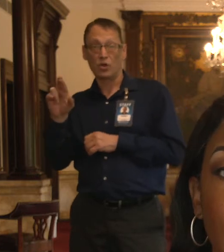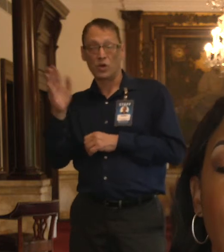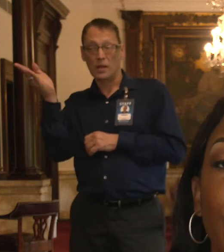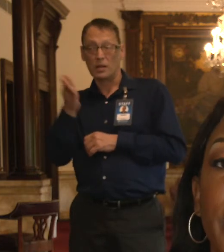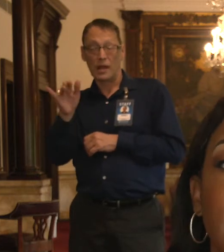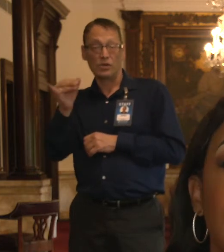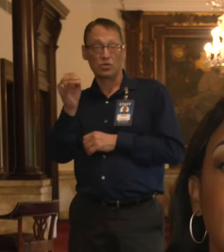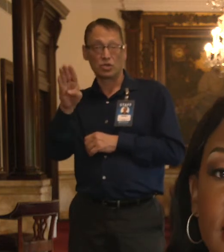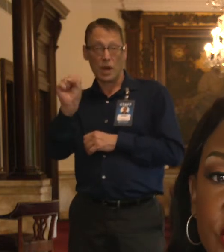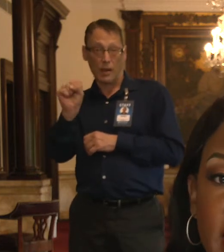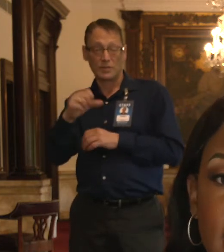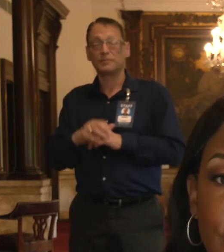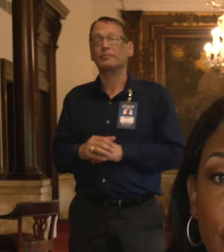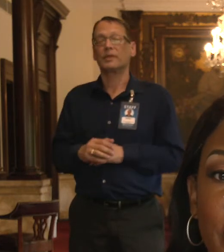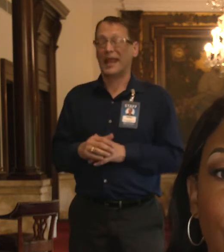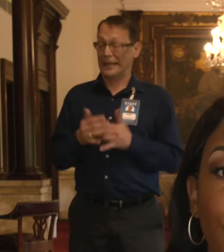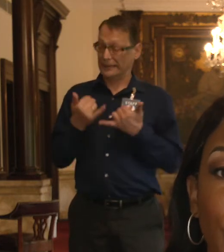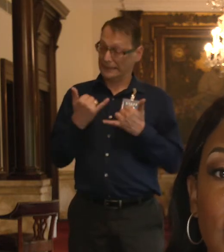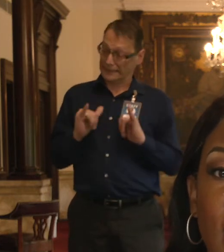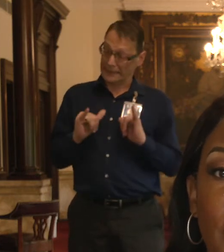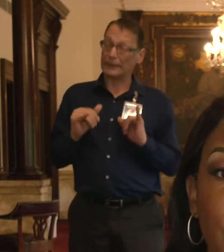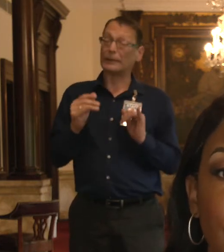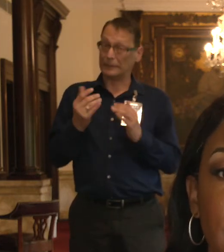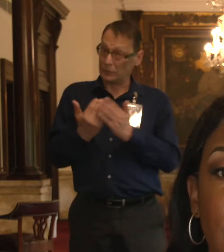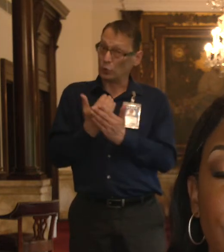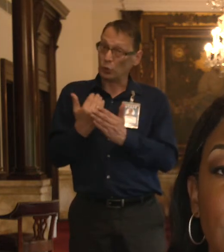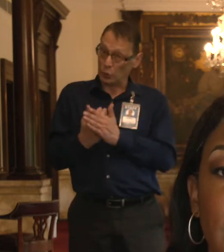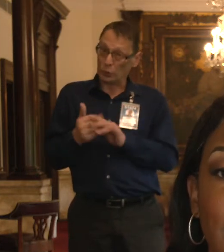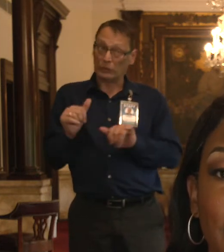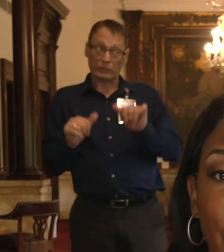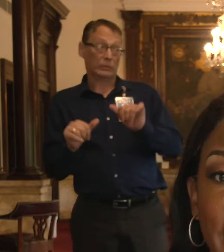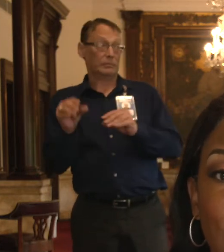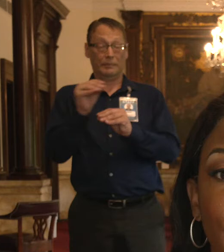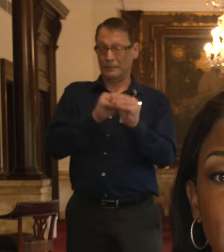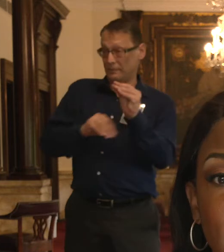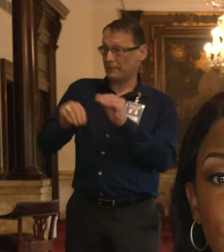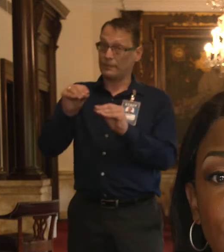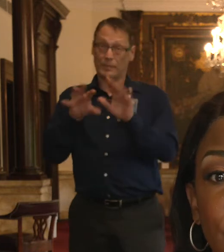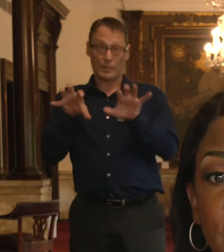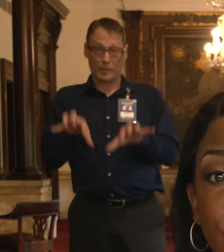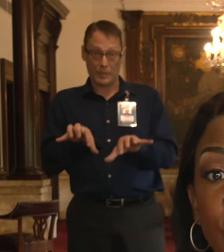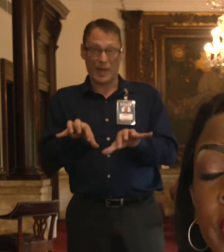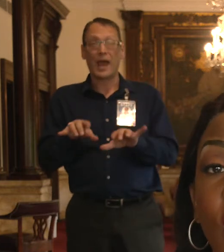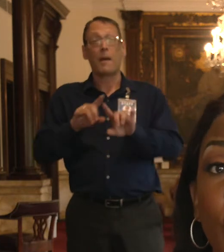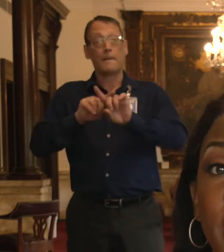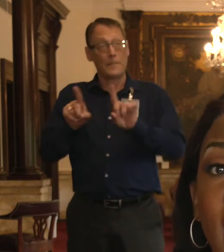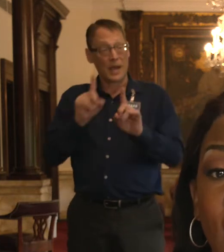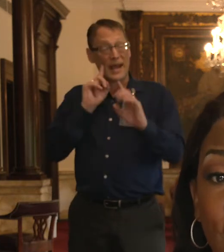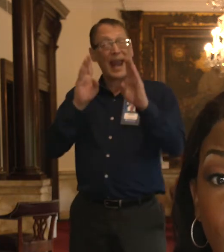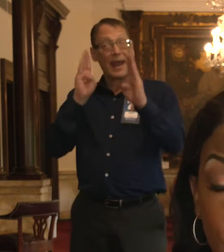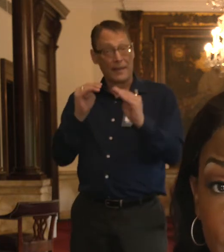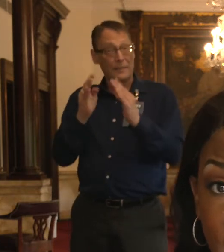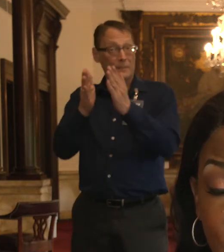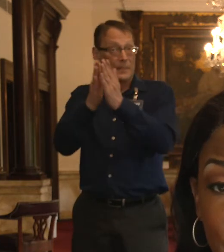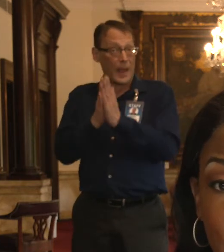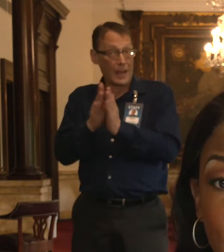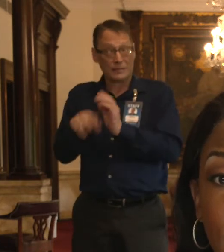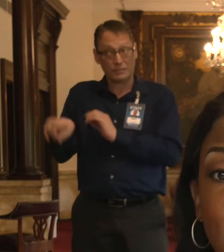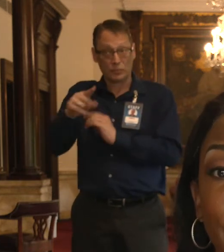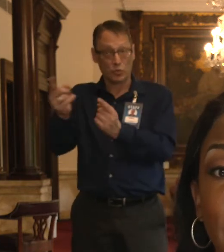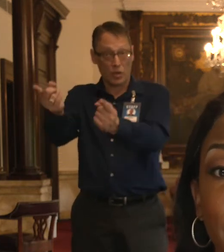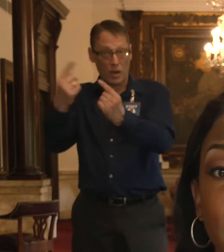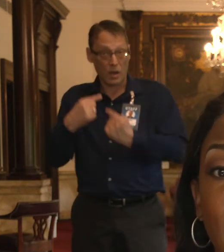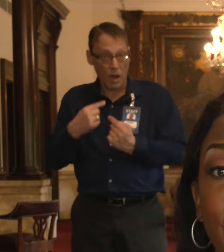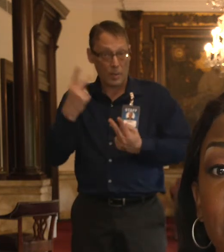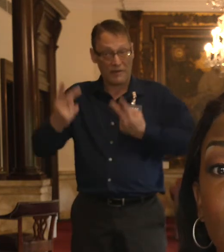Tishaura4mayor.com/jobs. We're still in transition, but look forward to opportunities for city employees and residents to visit during open office hours,